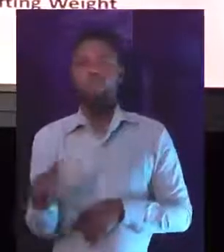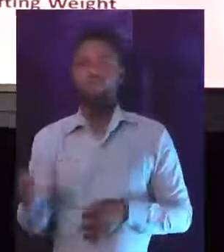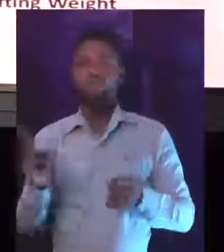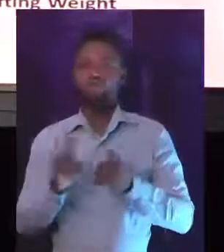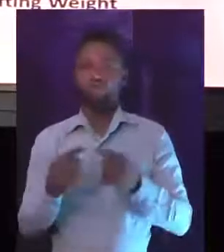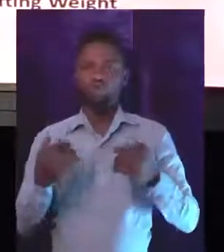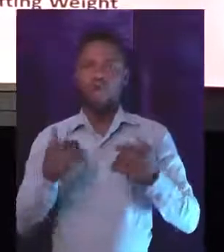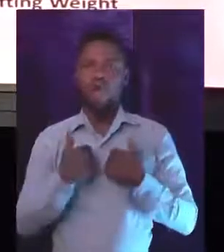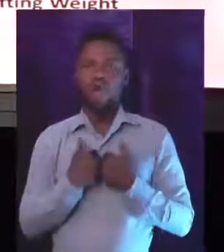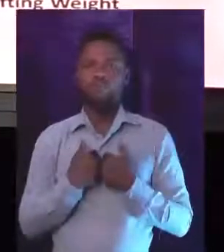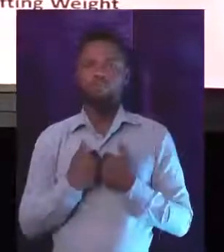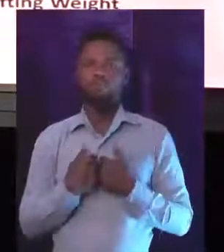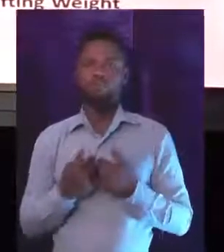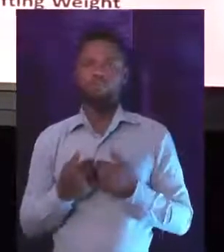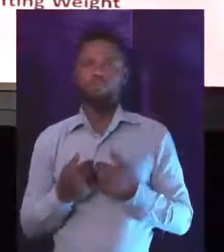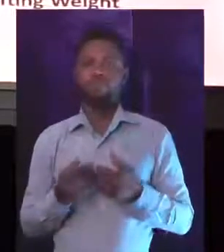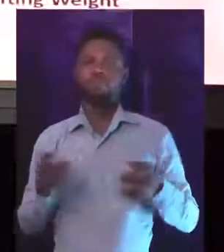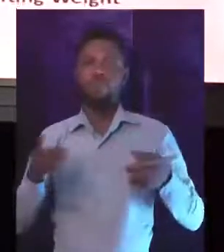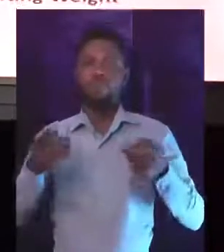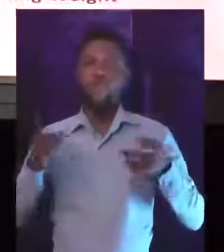takes two objects